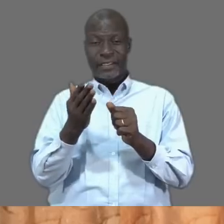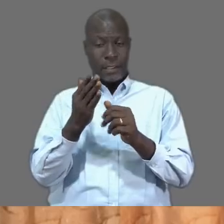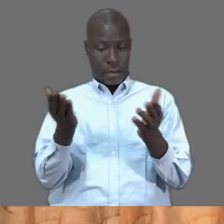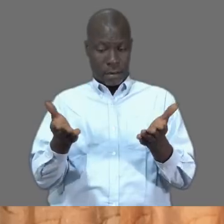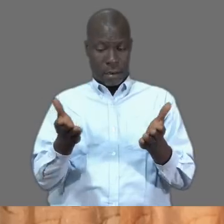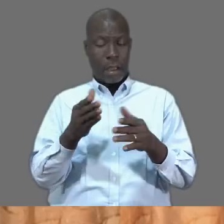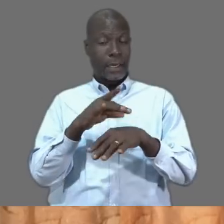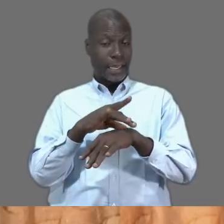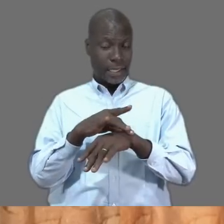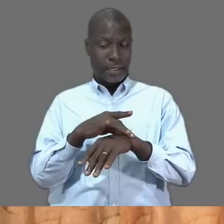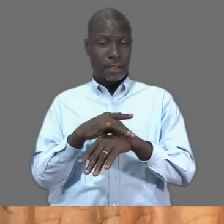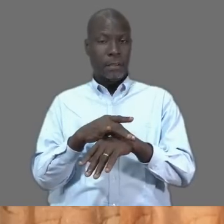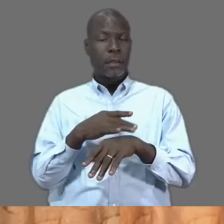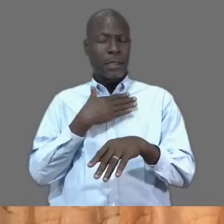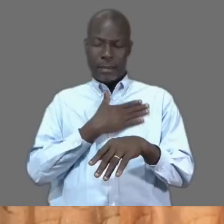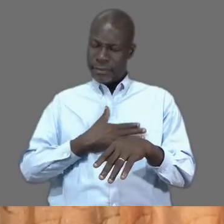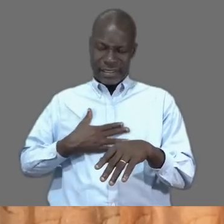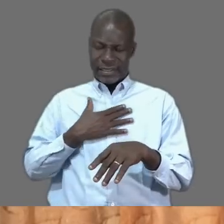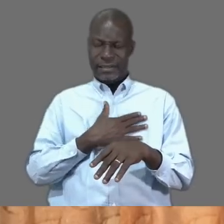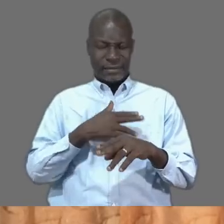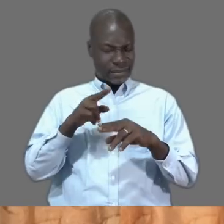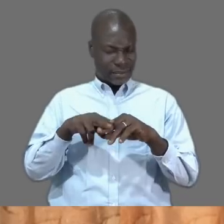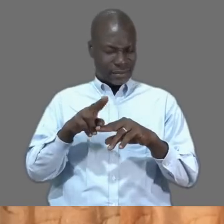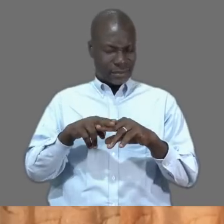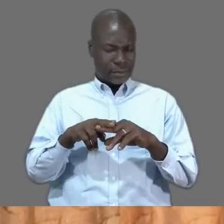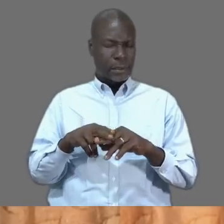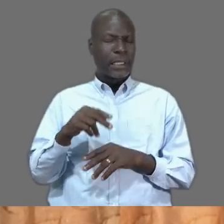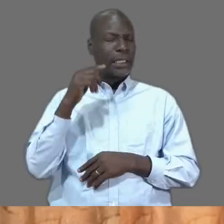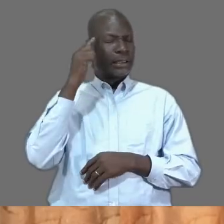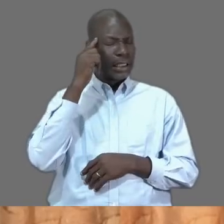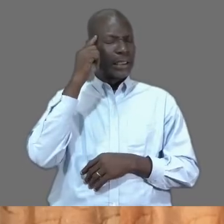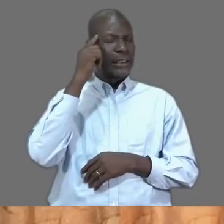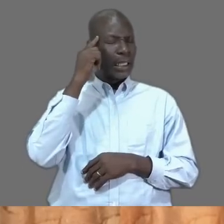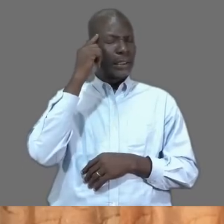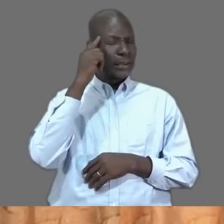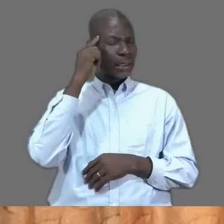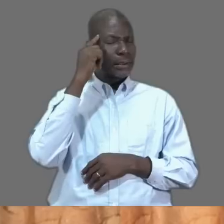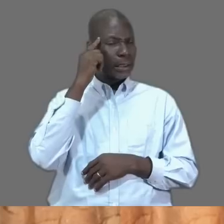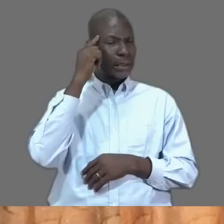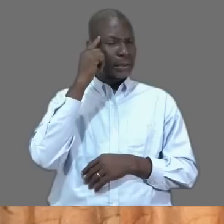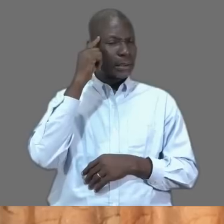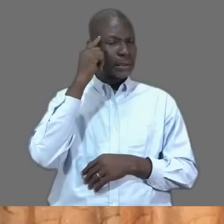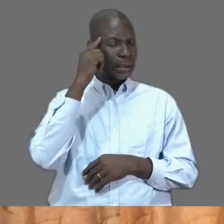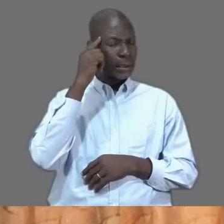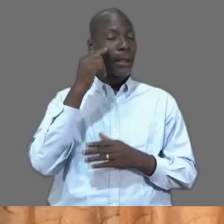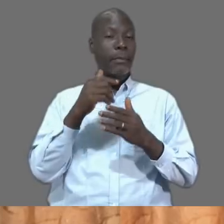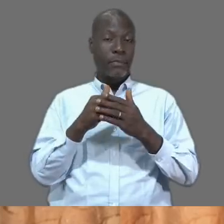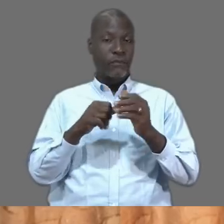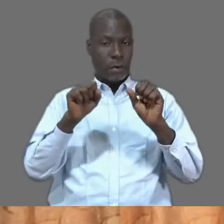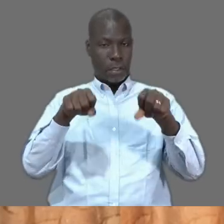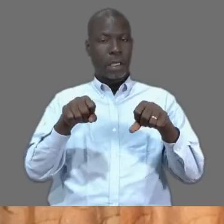ewo ewiase a tenase din na dwene ho baako na dwene ho mienu ansa na